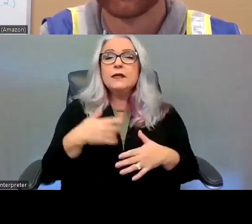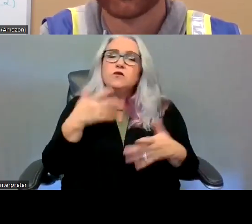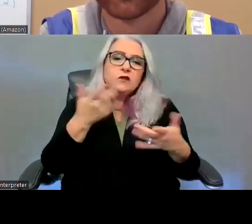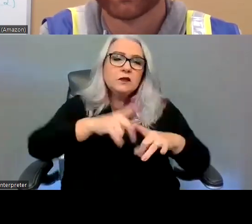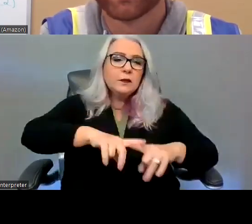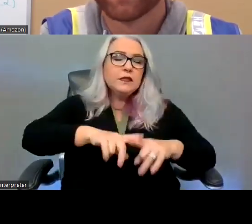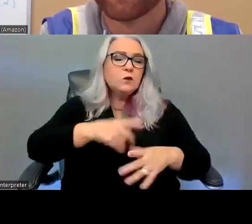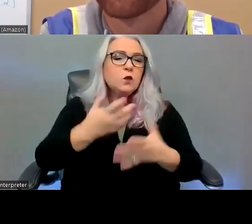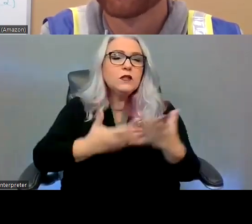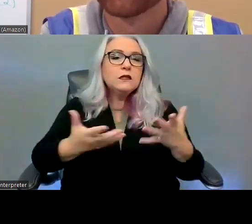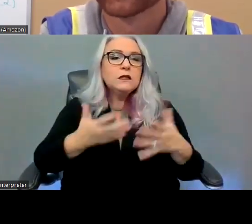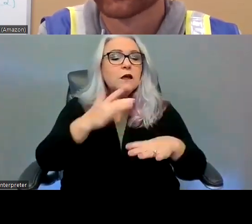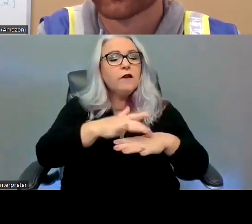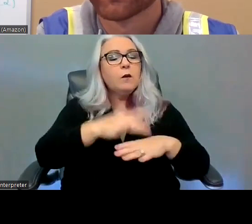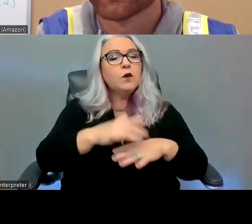available.